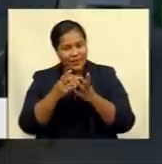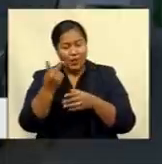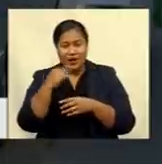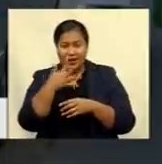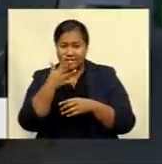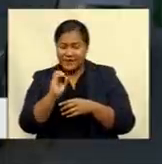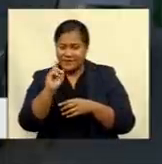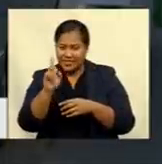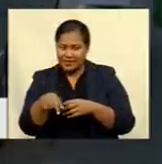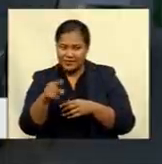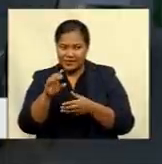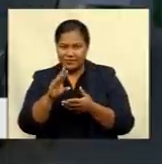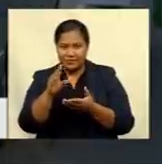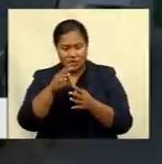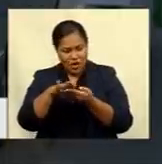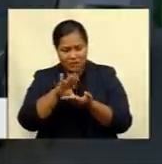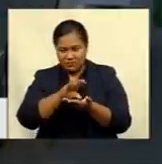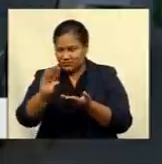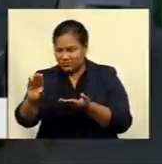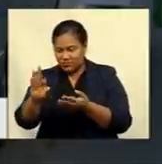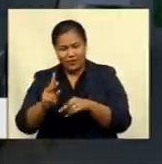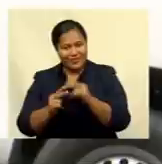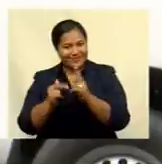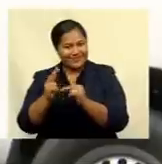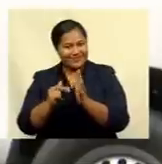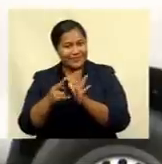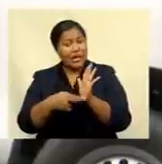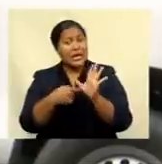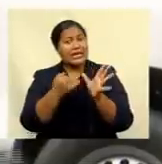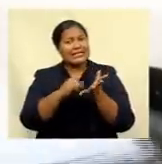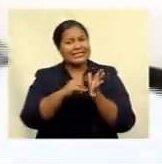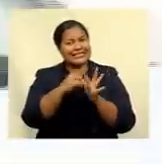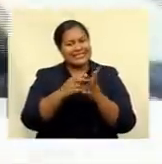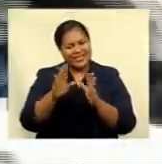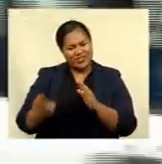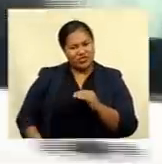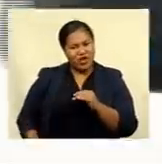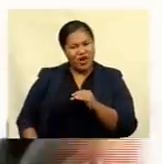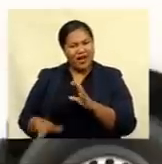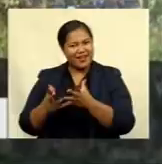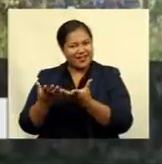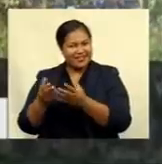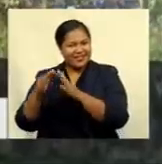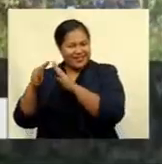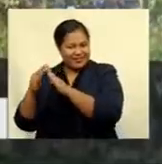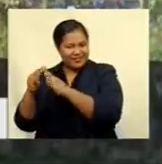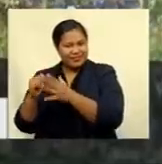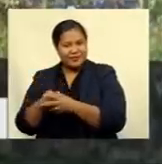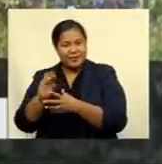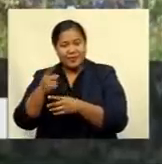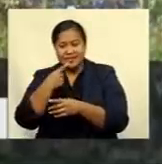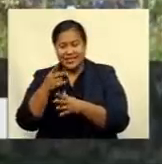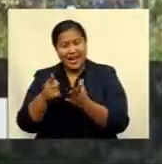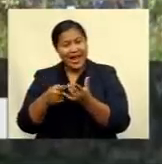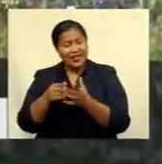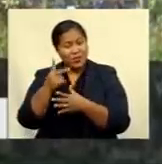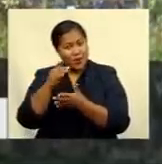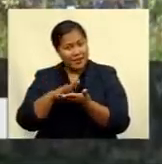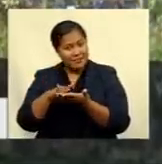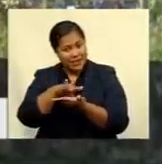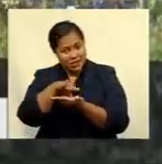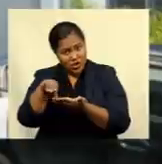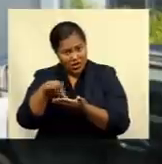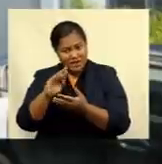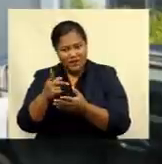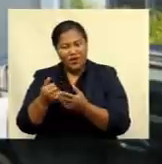$150,000 has been allocated for the upgrade of the Nasese dog kennel. Defence Minister Inia Seruiratu says another $1 million will help